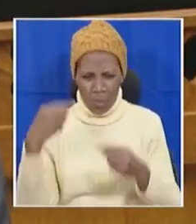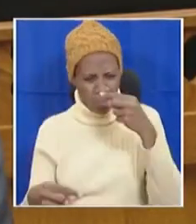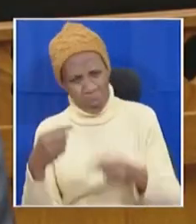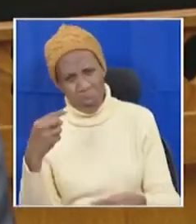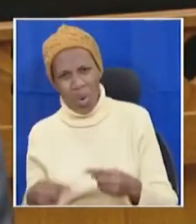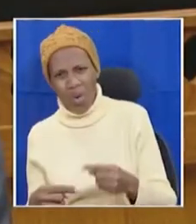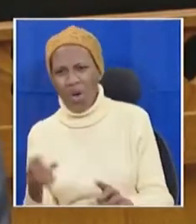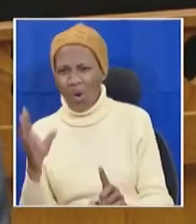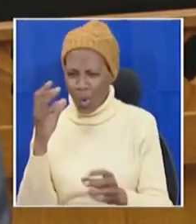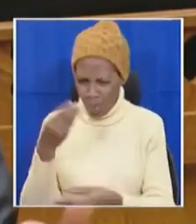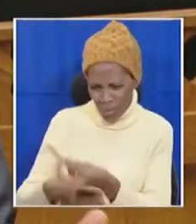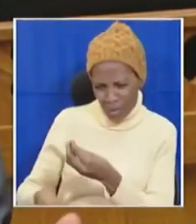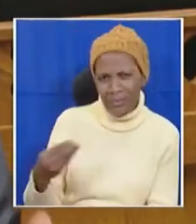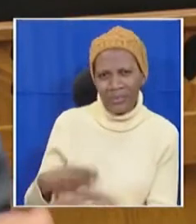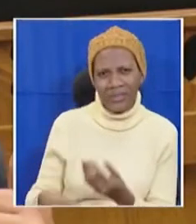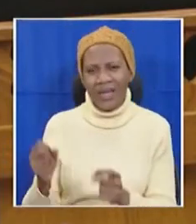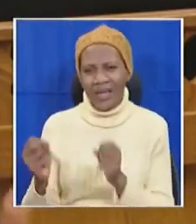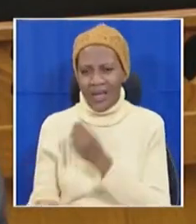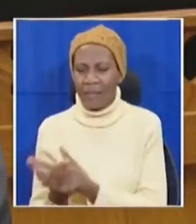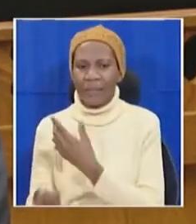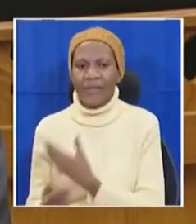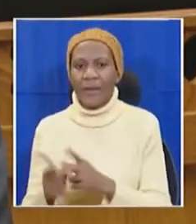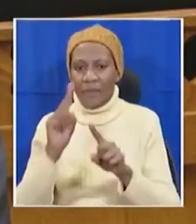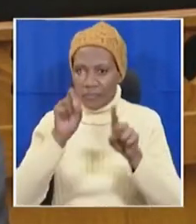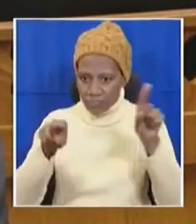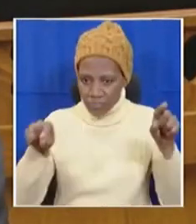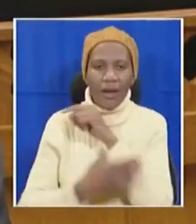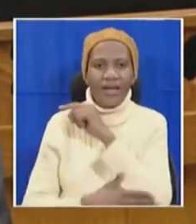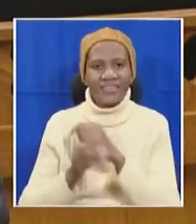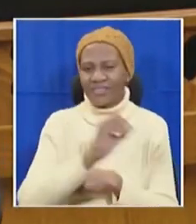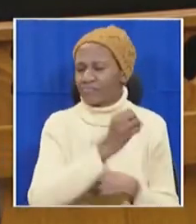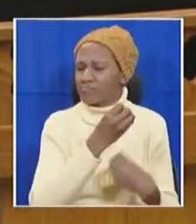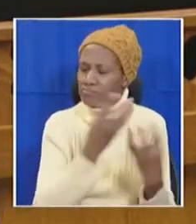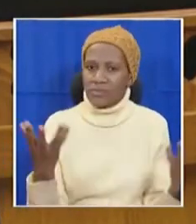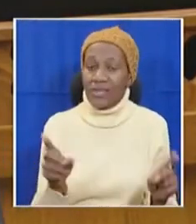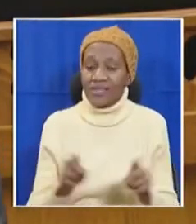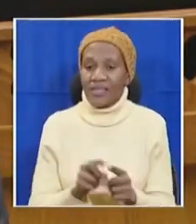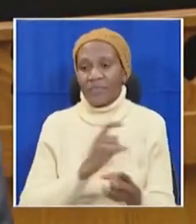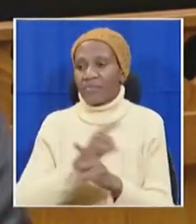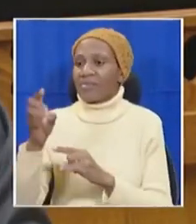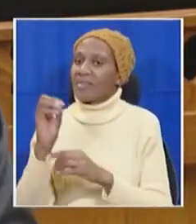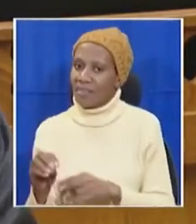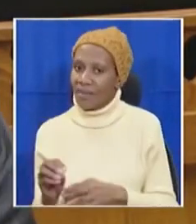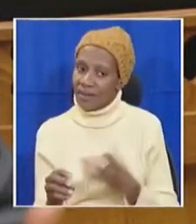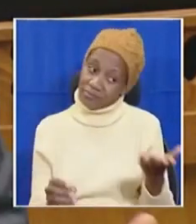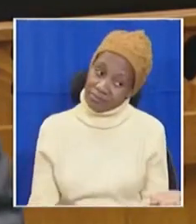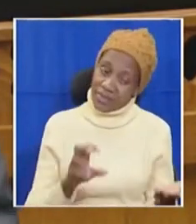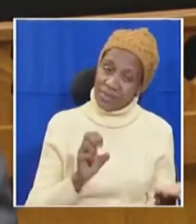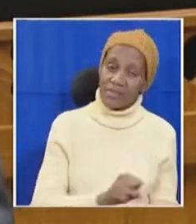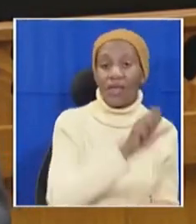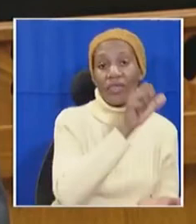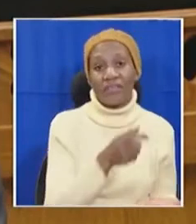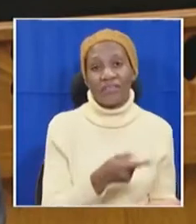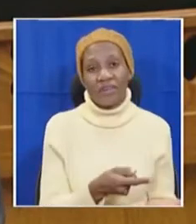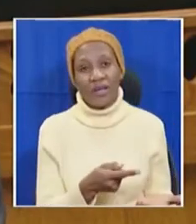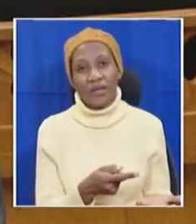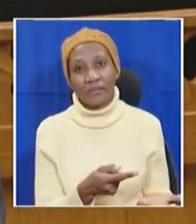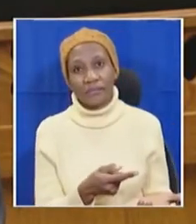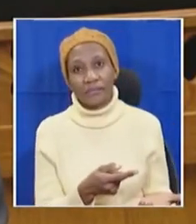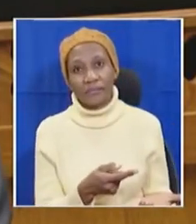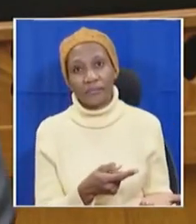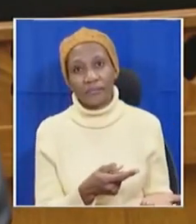various African countries, but there are some great success stories. South Africa, however, as was indicated during the